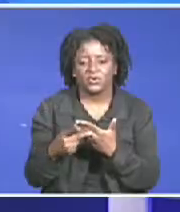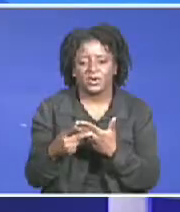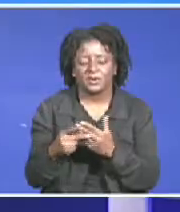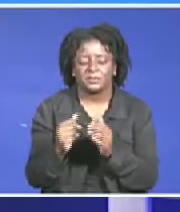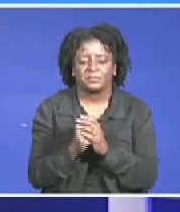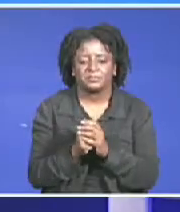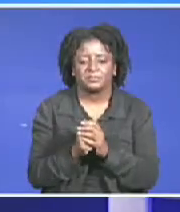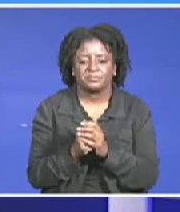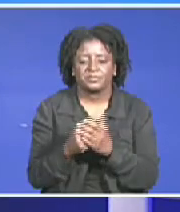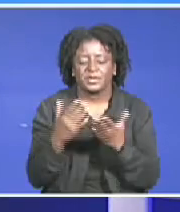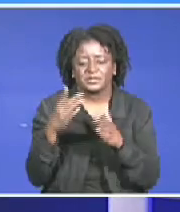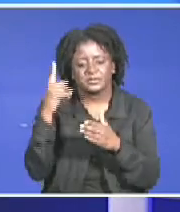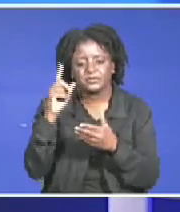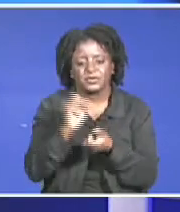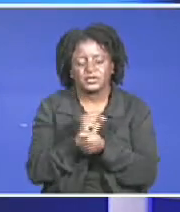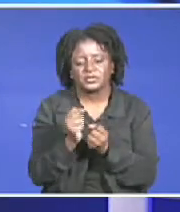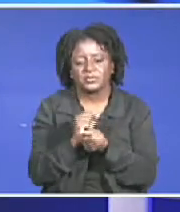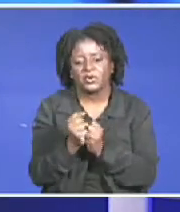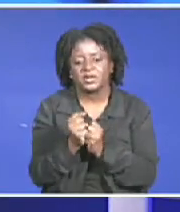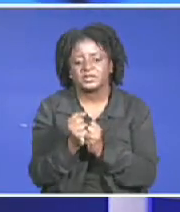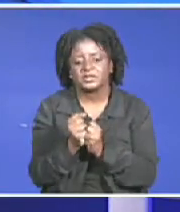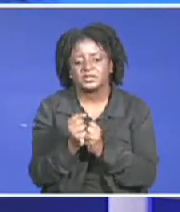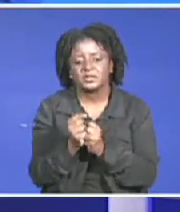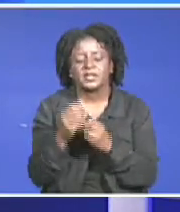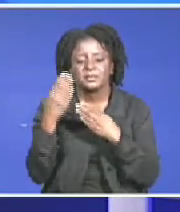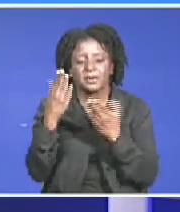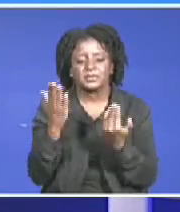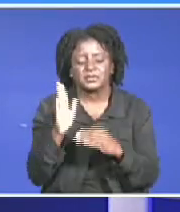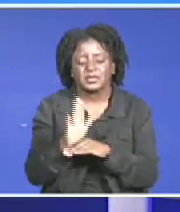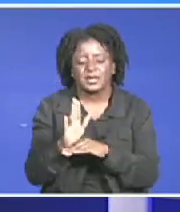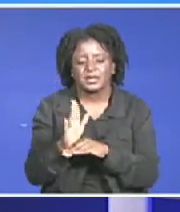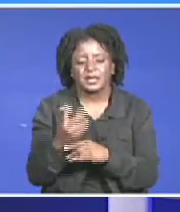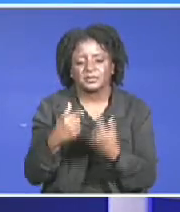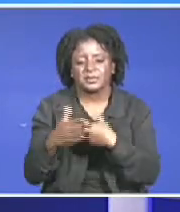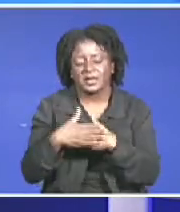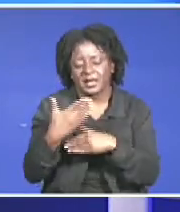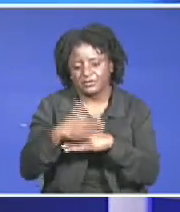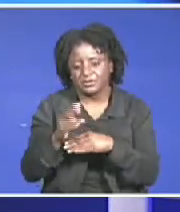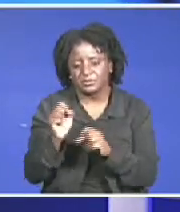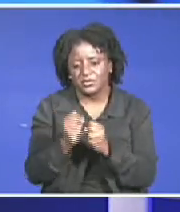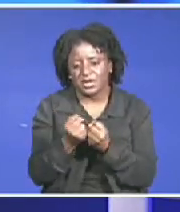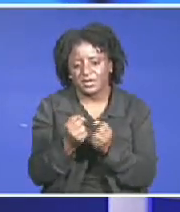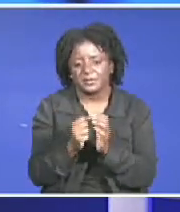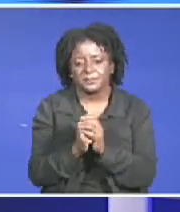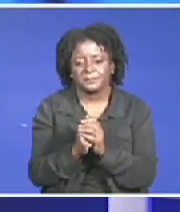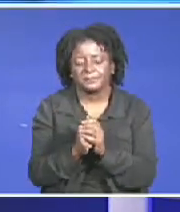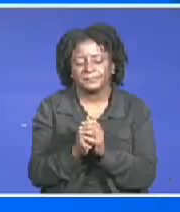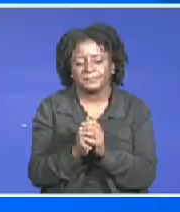And that will do it for sports. Stay tuned. The Bahamas Tonight comes back after the break.